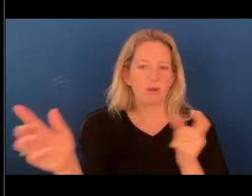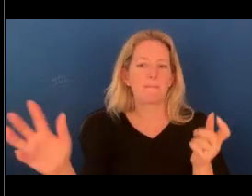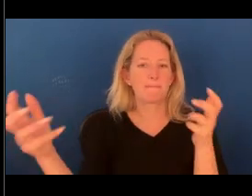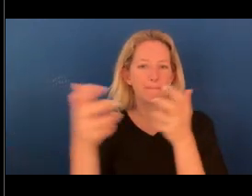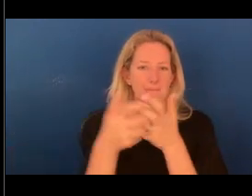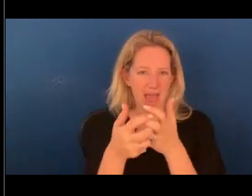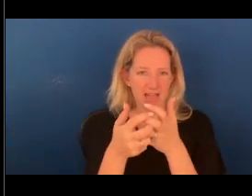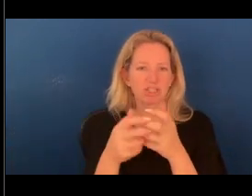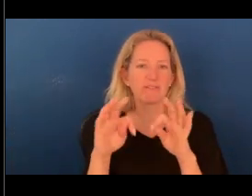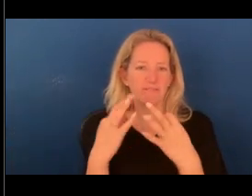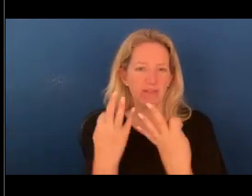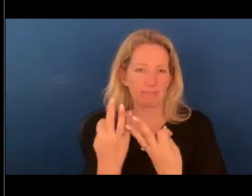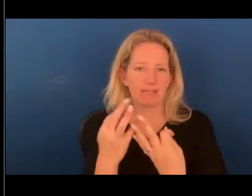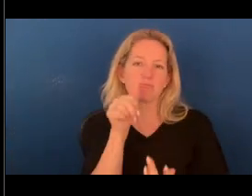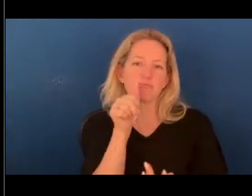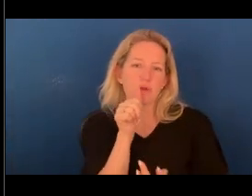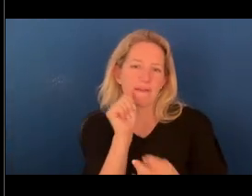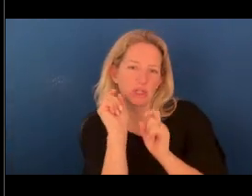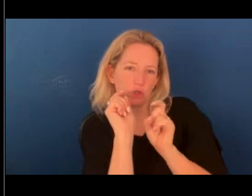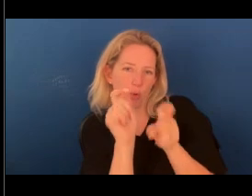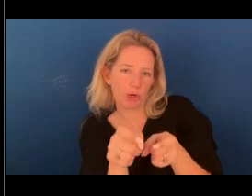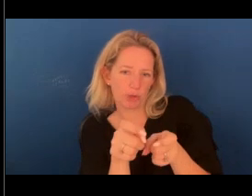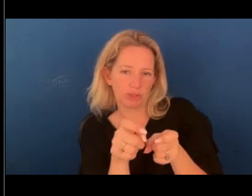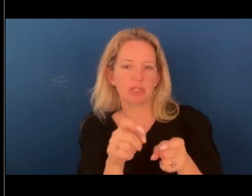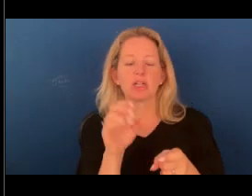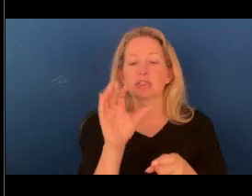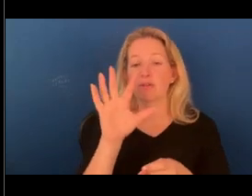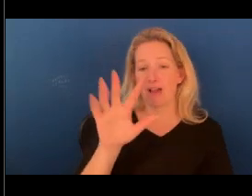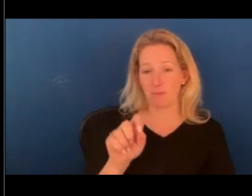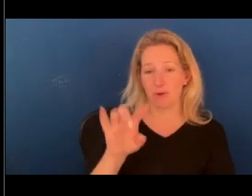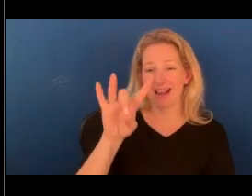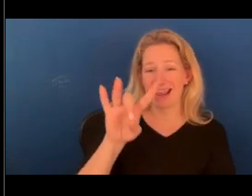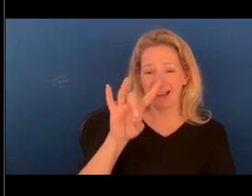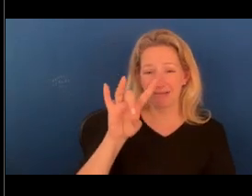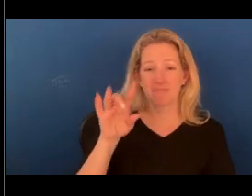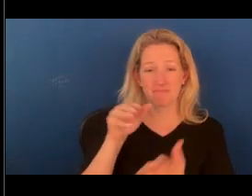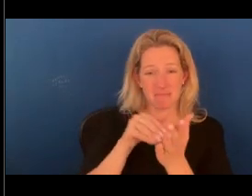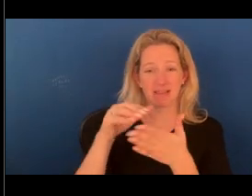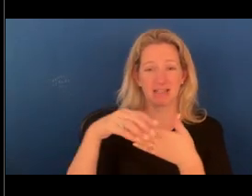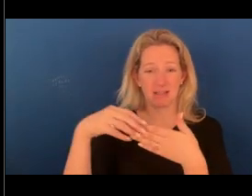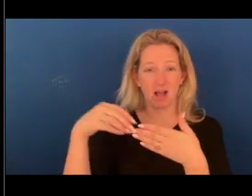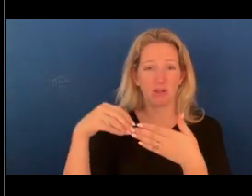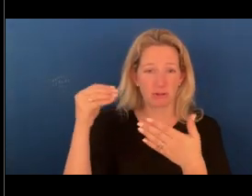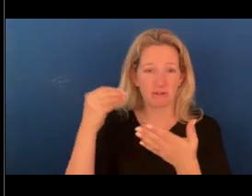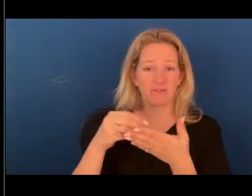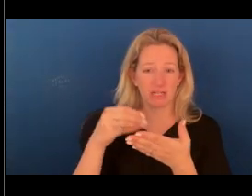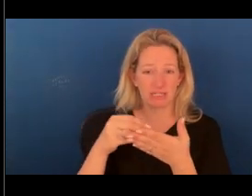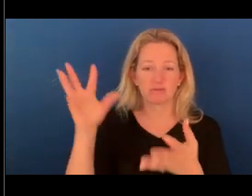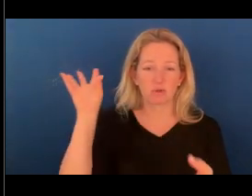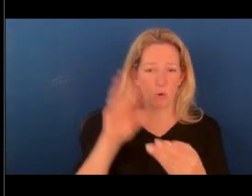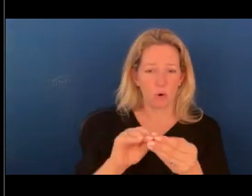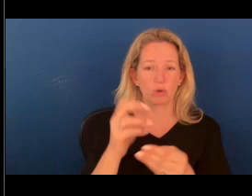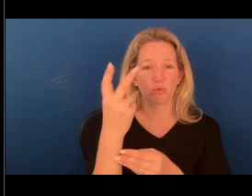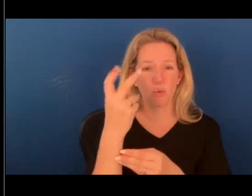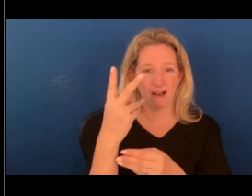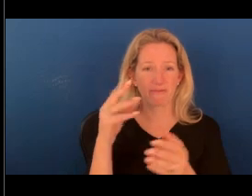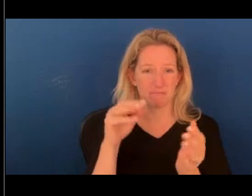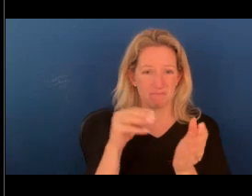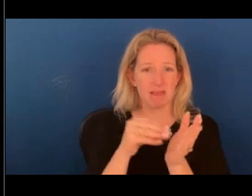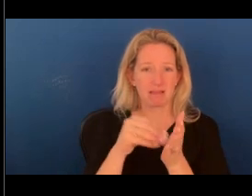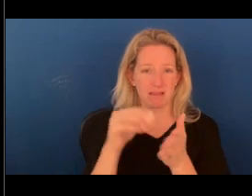so that's $5.8 million in federal funding over 5 years that will produce a total investment of $12 million.